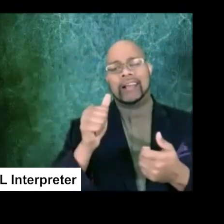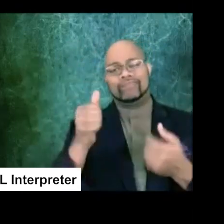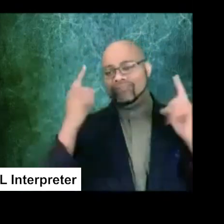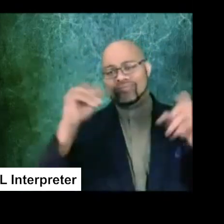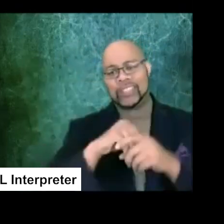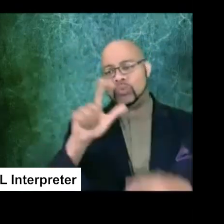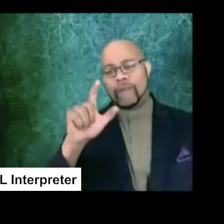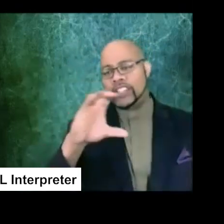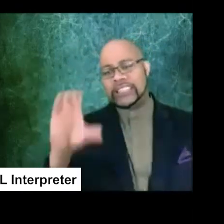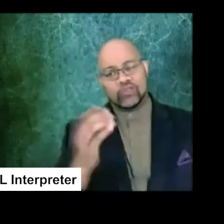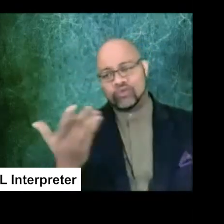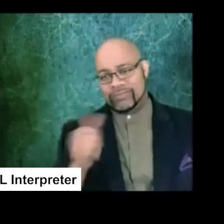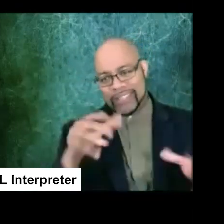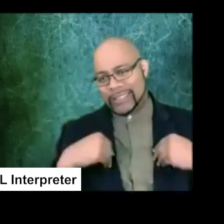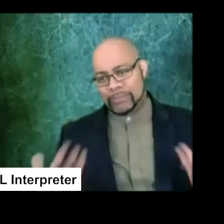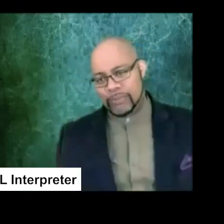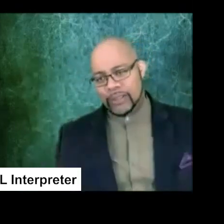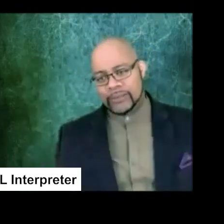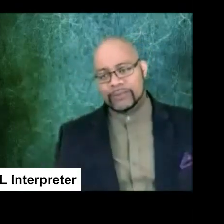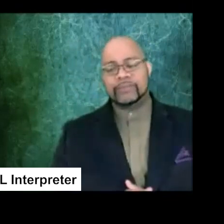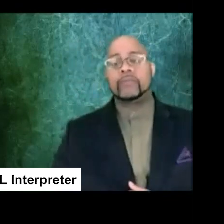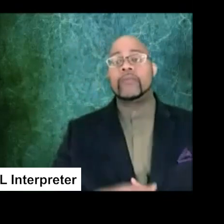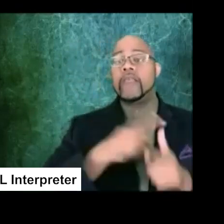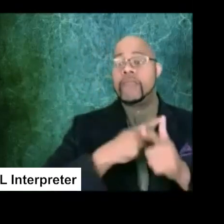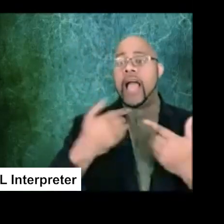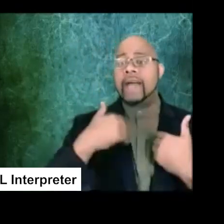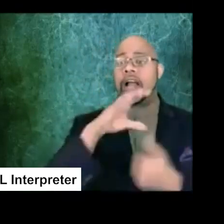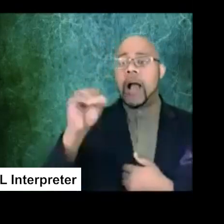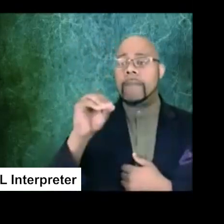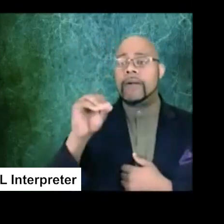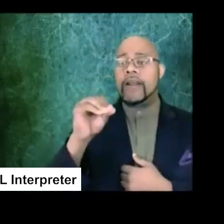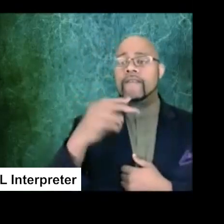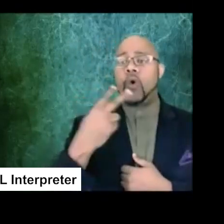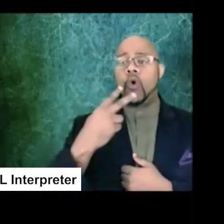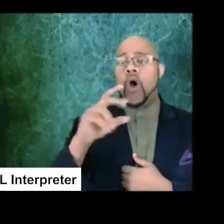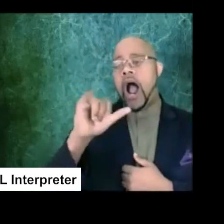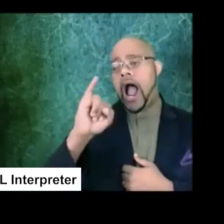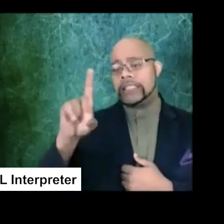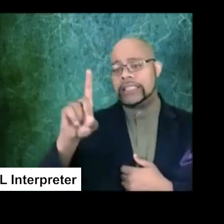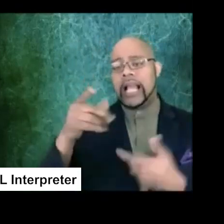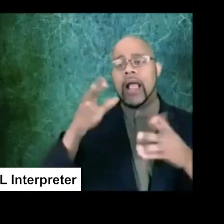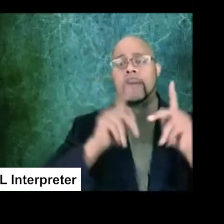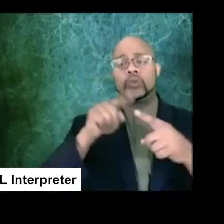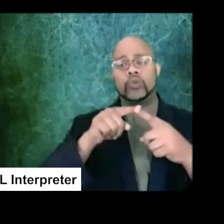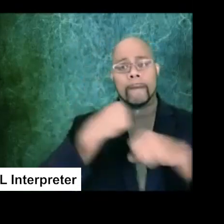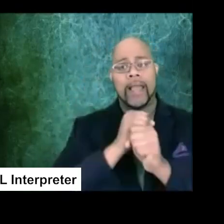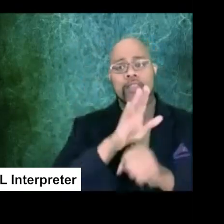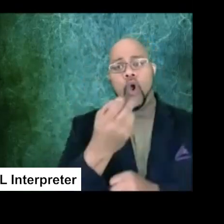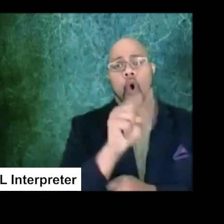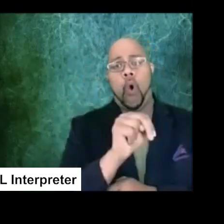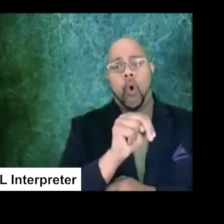the 21st century. Then there is the company Vocal ID, which allows people to construct their